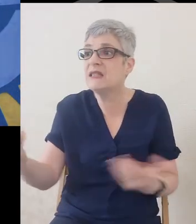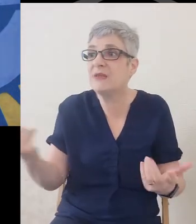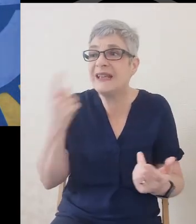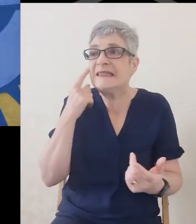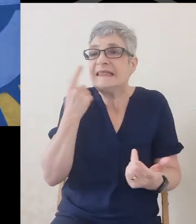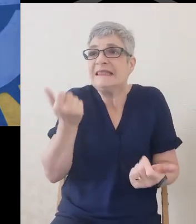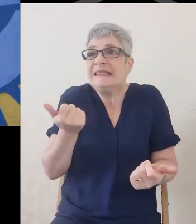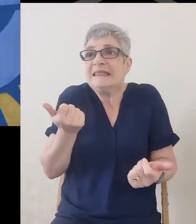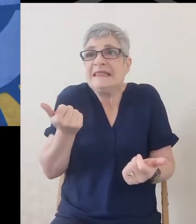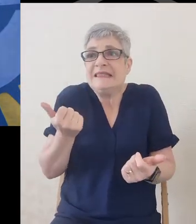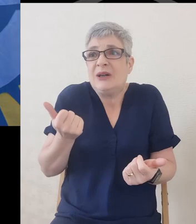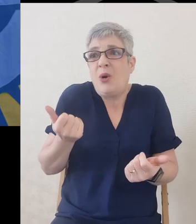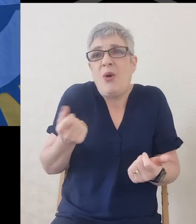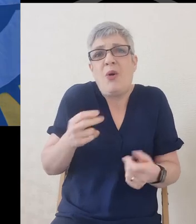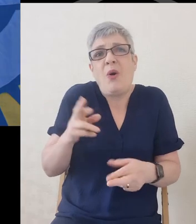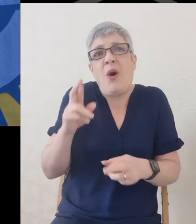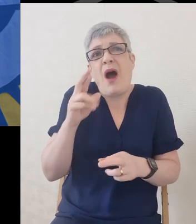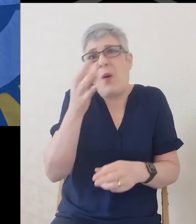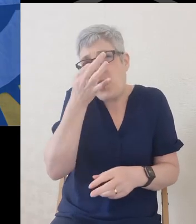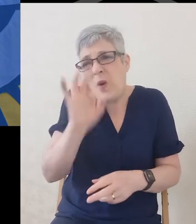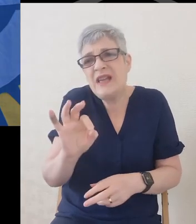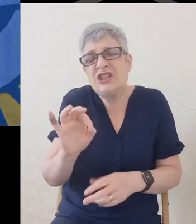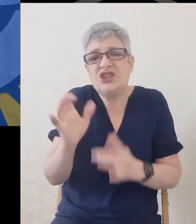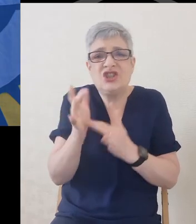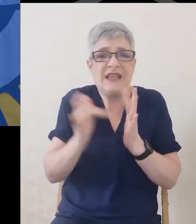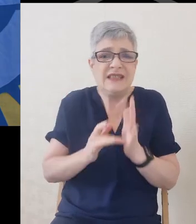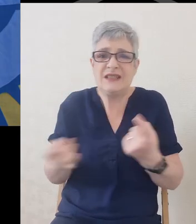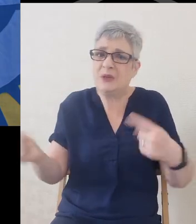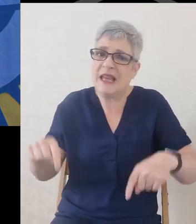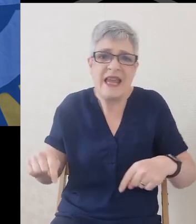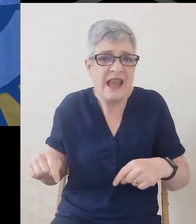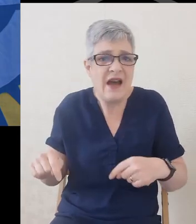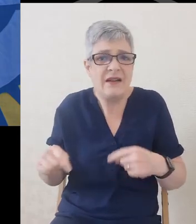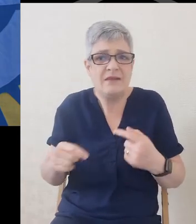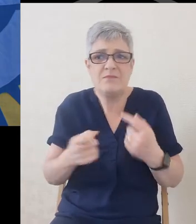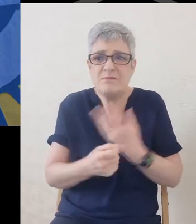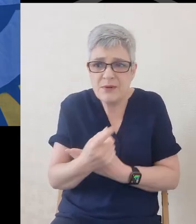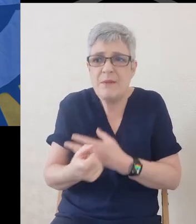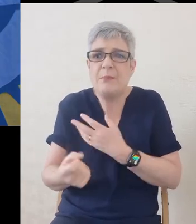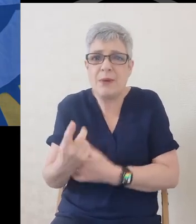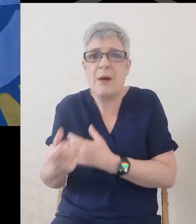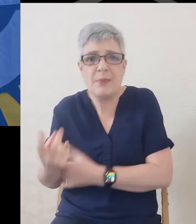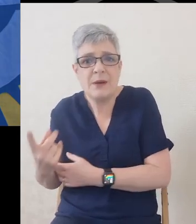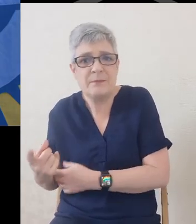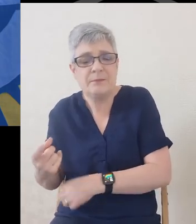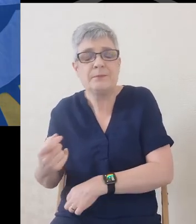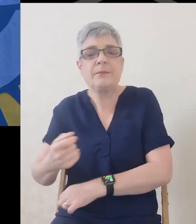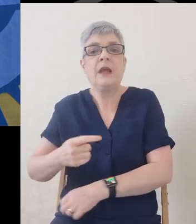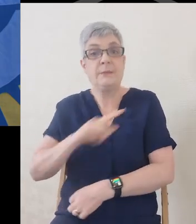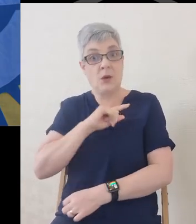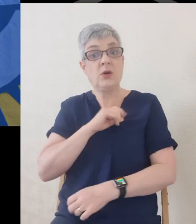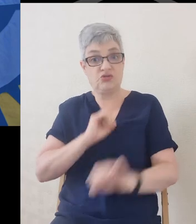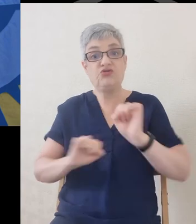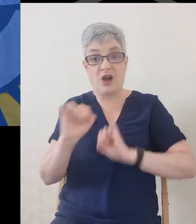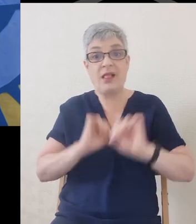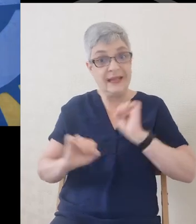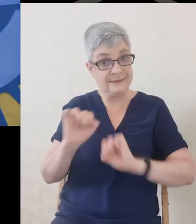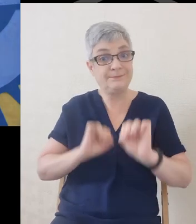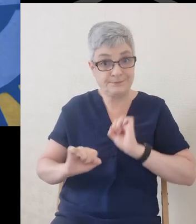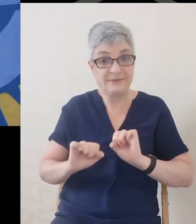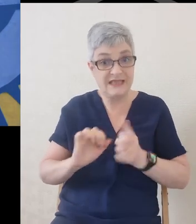had a wee bit more of Jesus. I wish we could have him around a bit more often. Because they were struggling and they